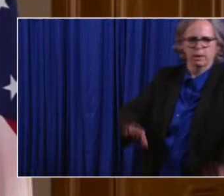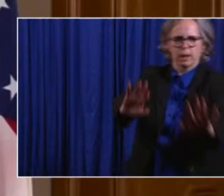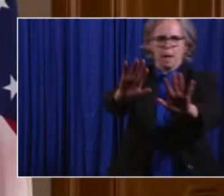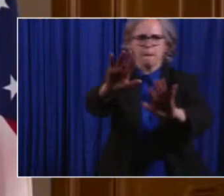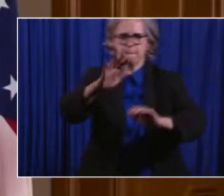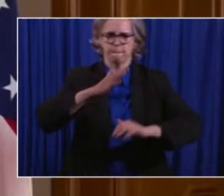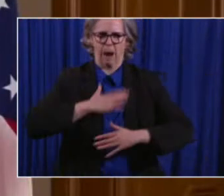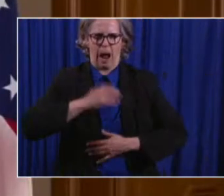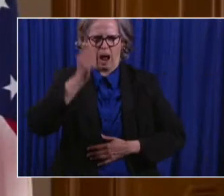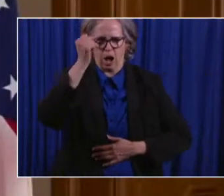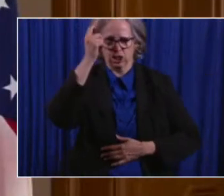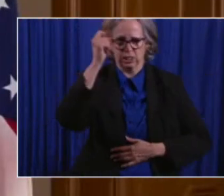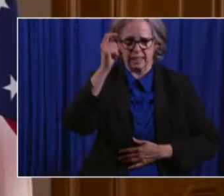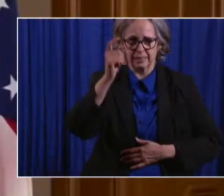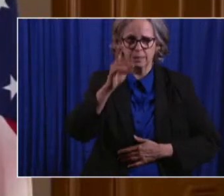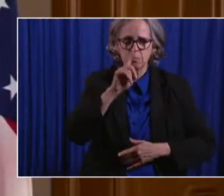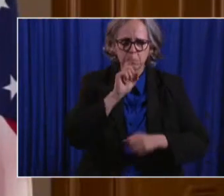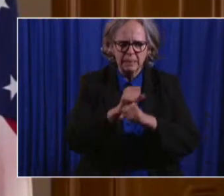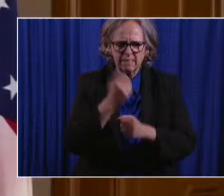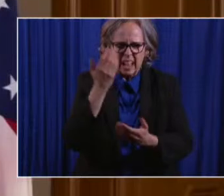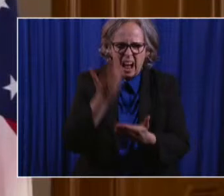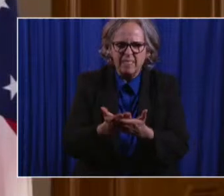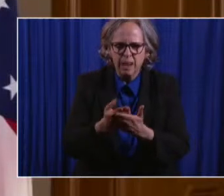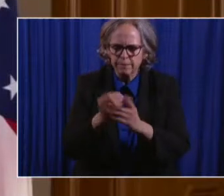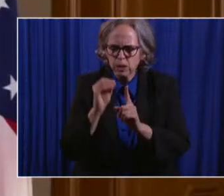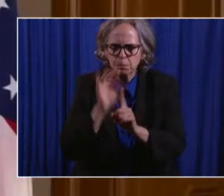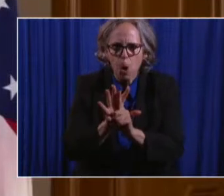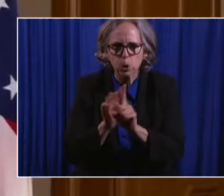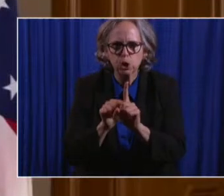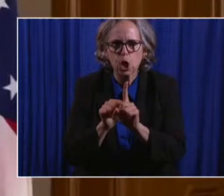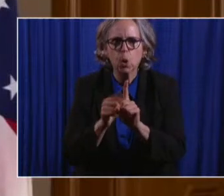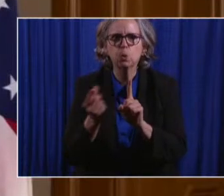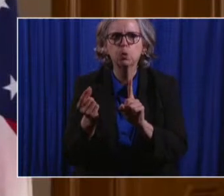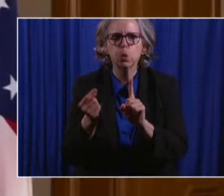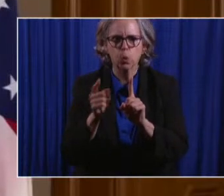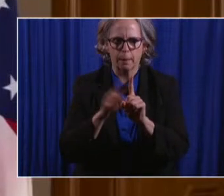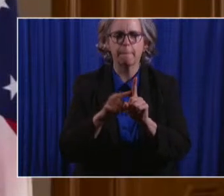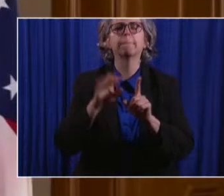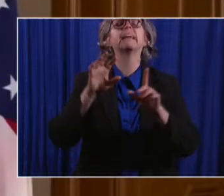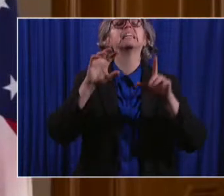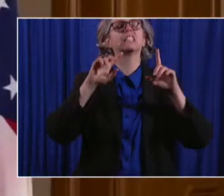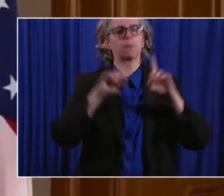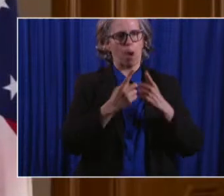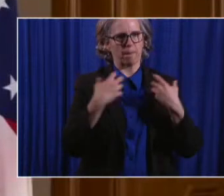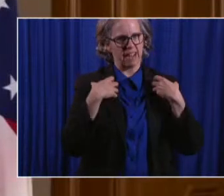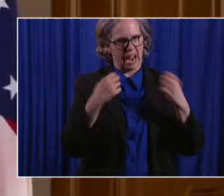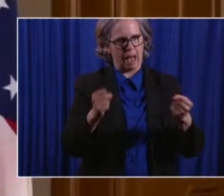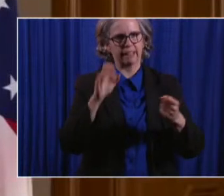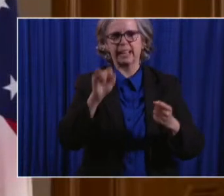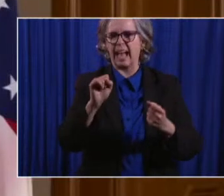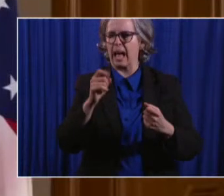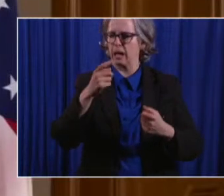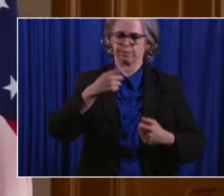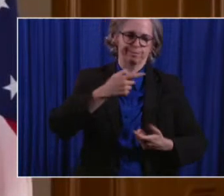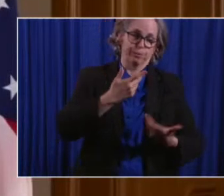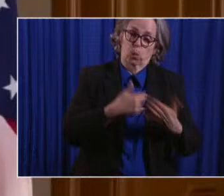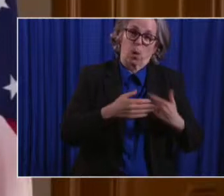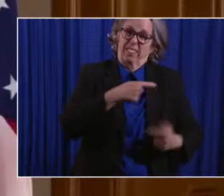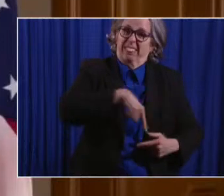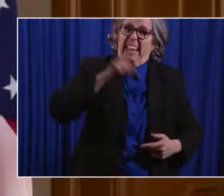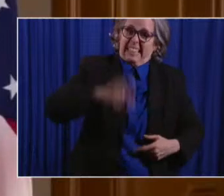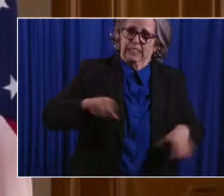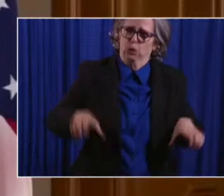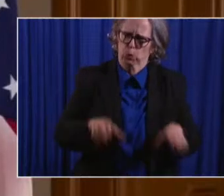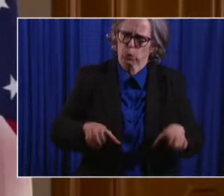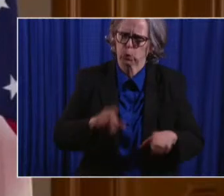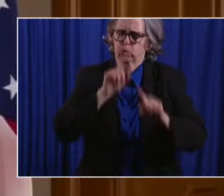health department, can do what they need to do. I think the distinctions the legislature made that I